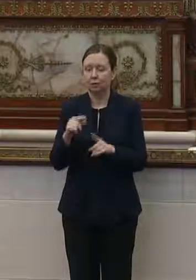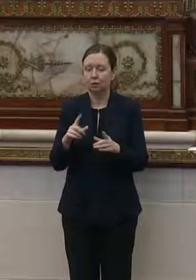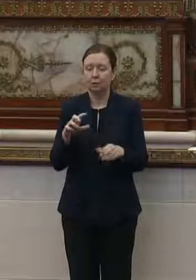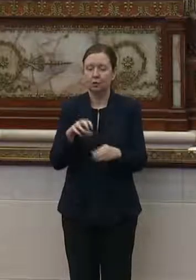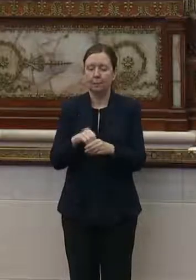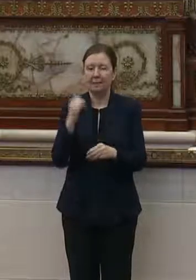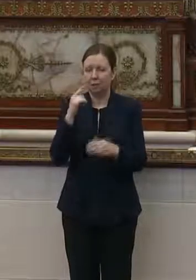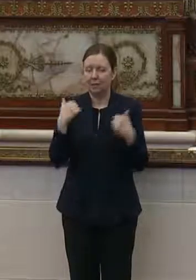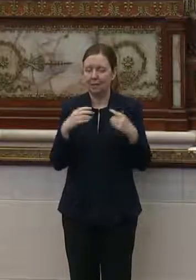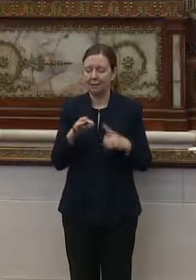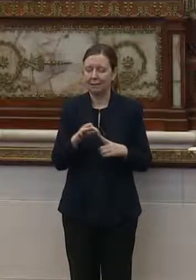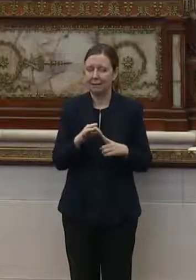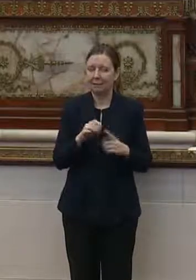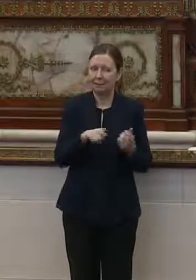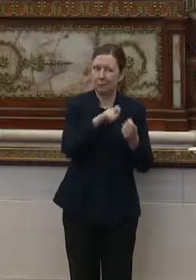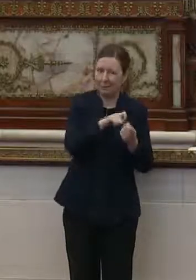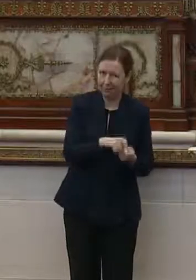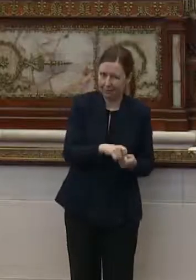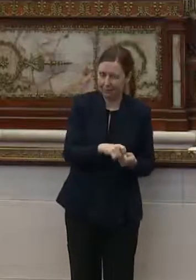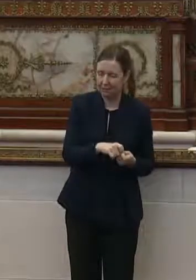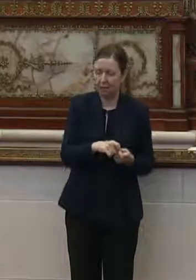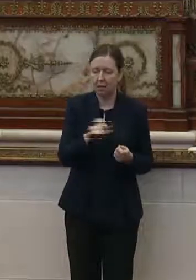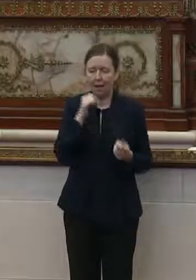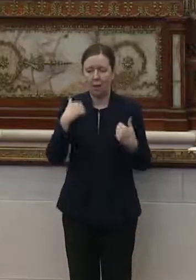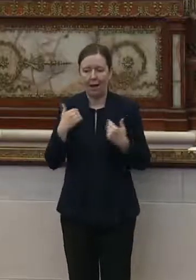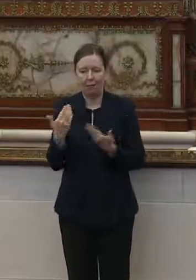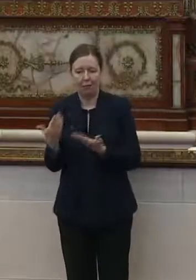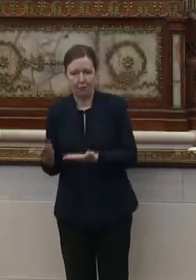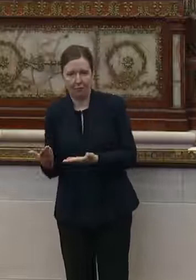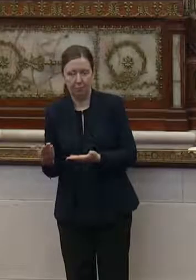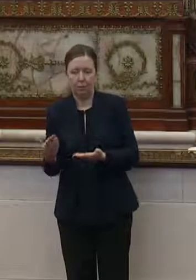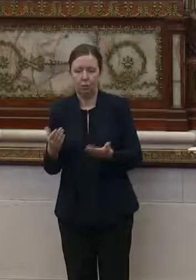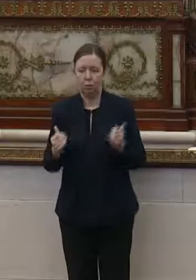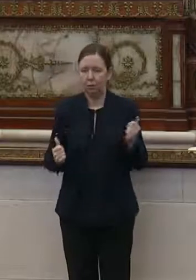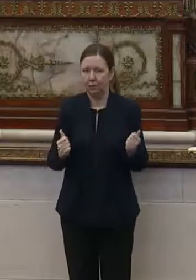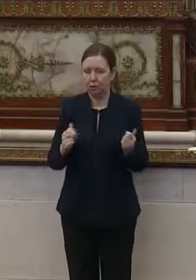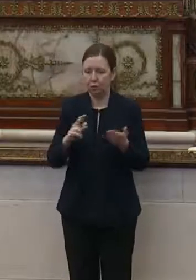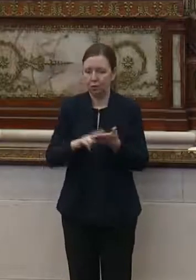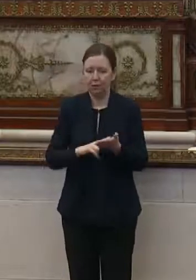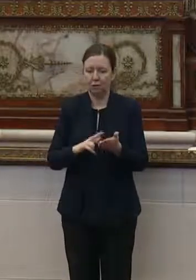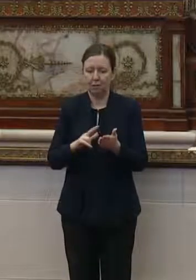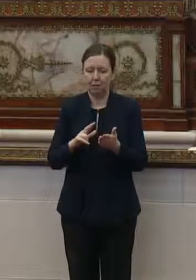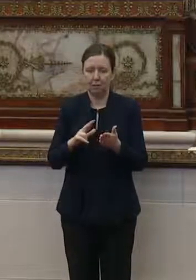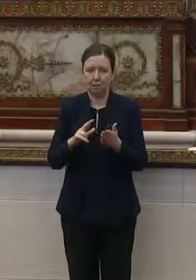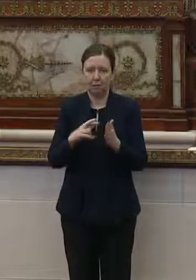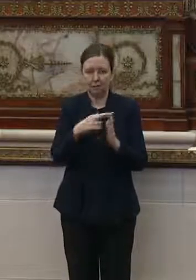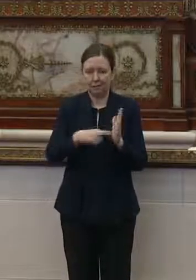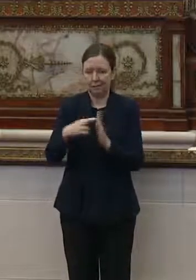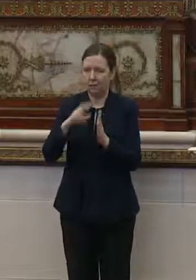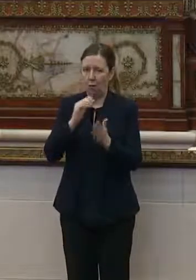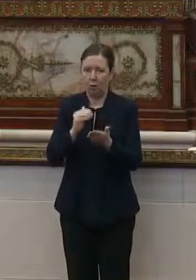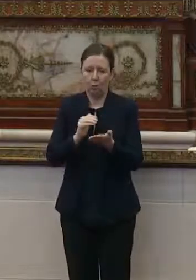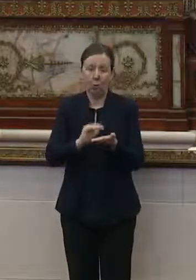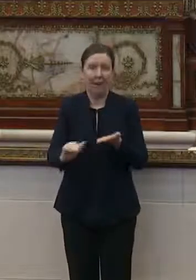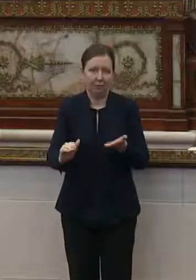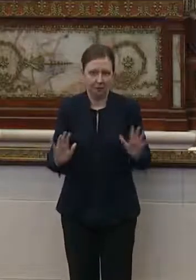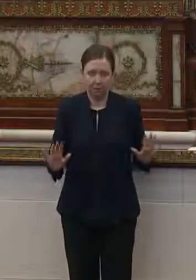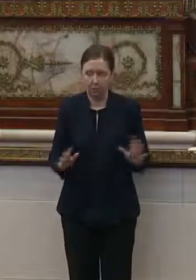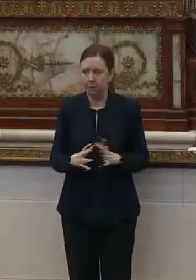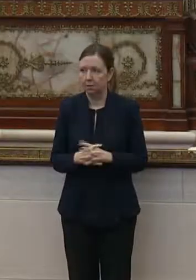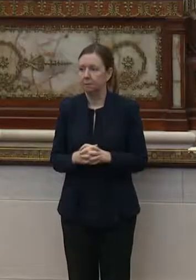the specifics. I don't have the specifics in front of me as to which of those contract terms are waived with the emergency declaration.